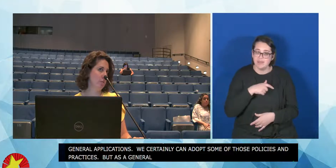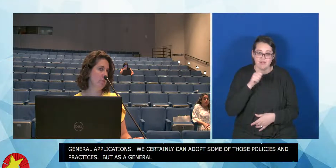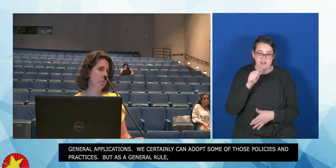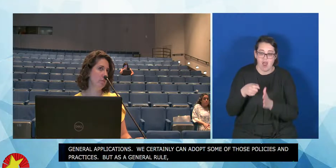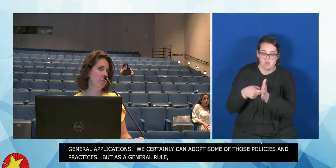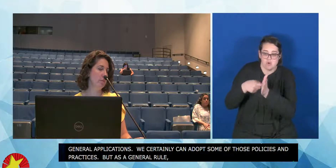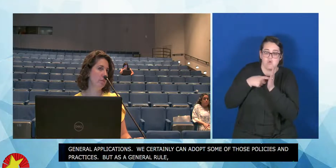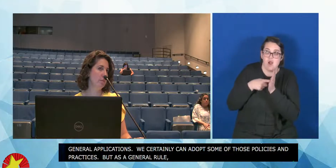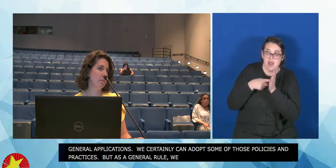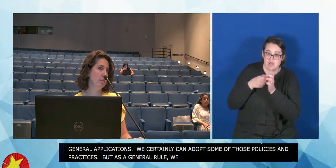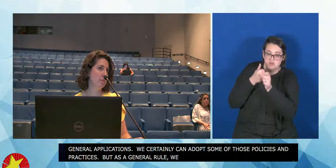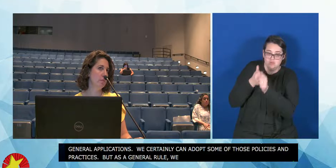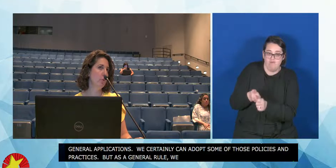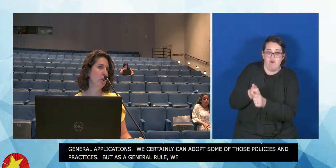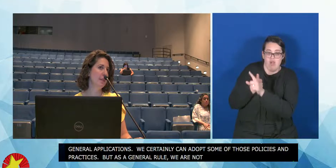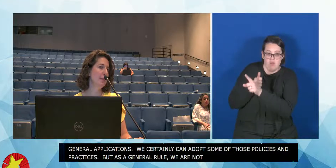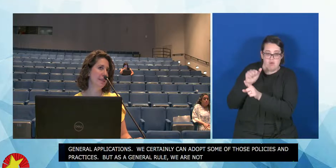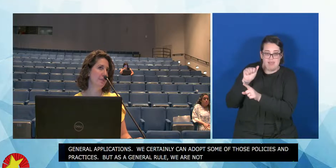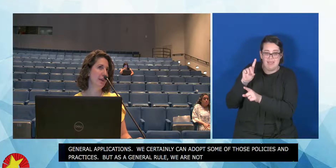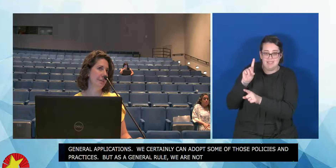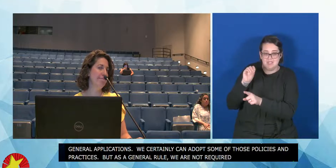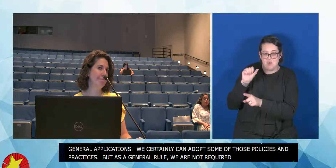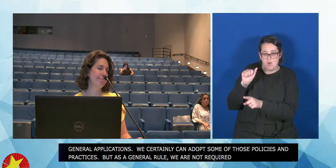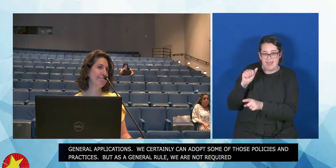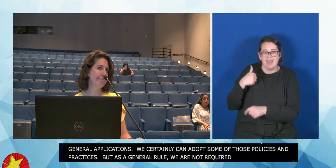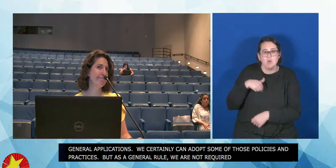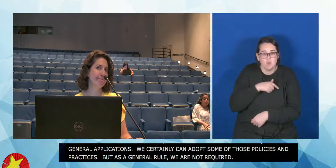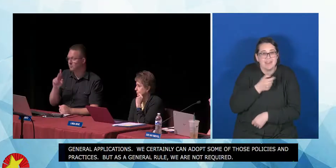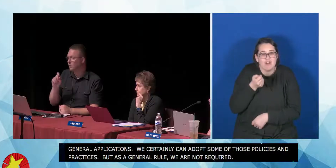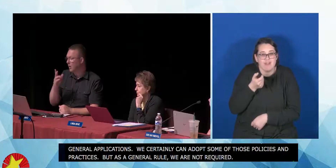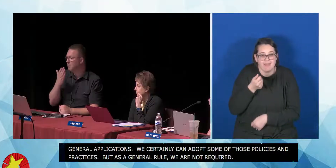required. We're a little bit different.